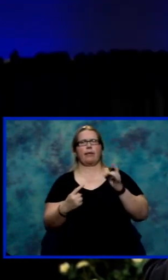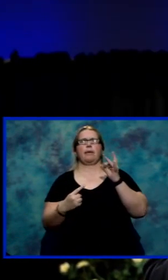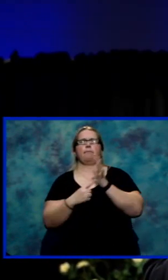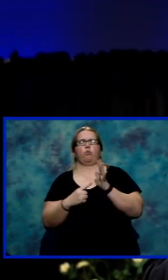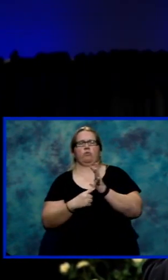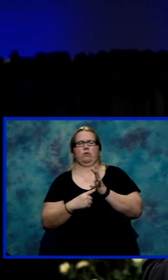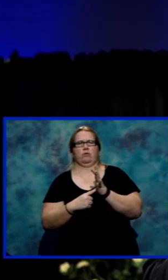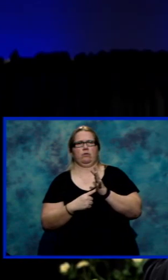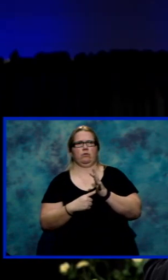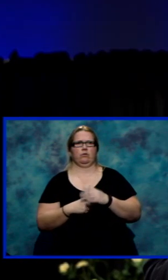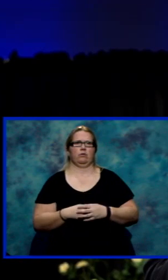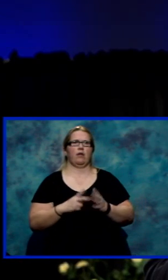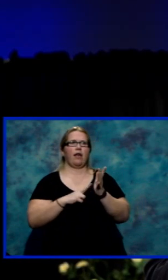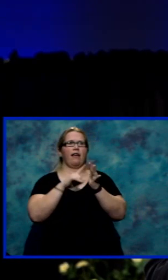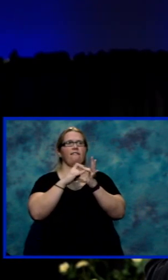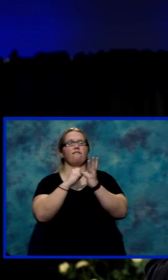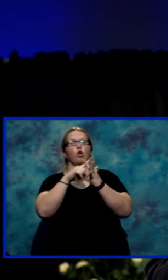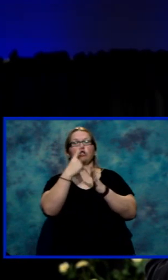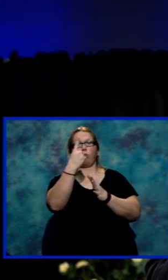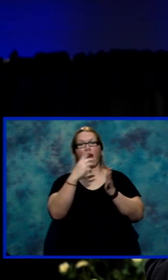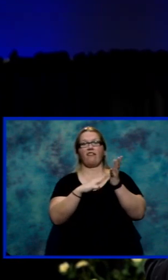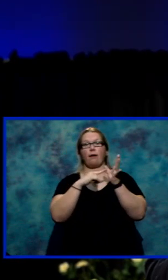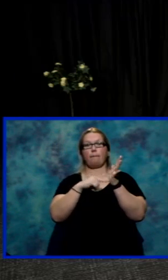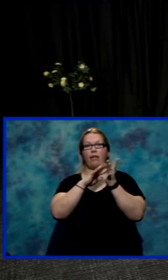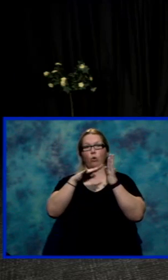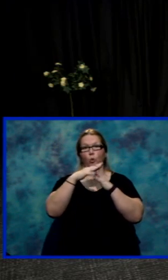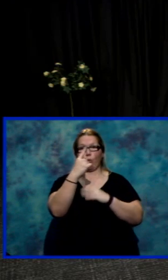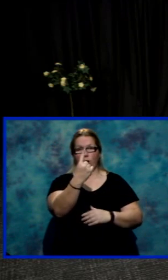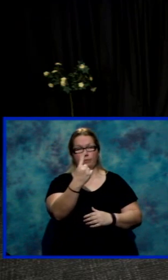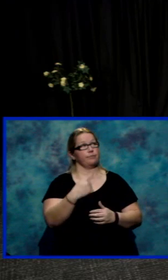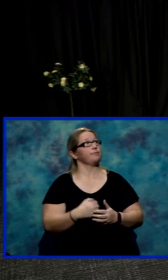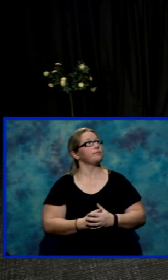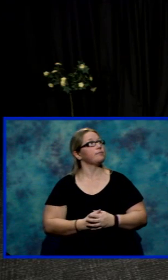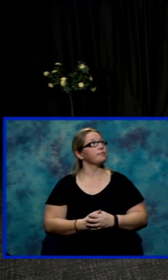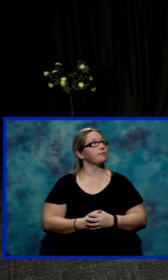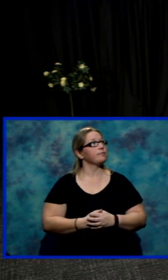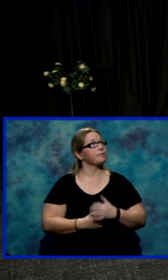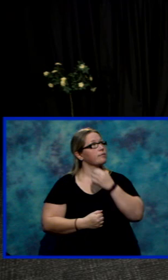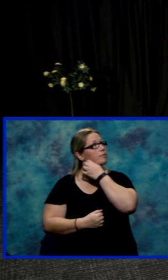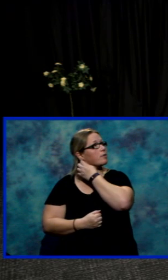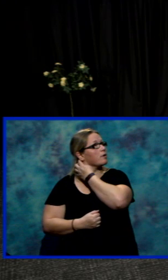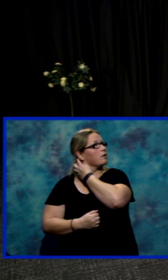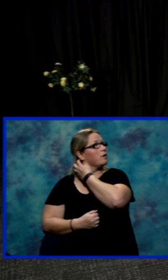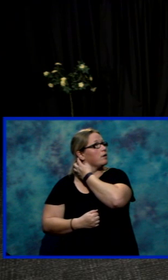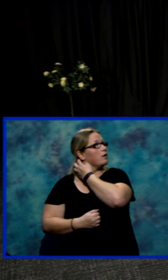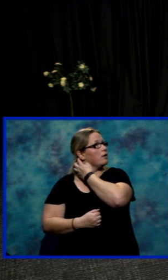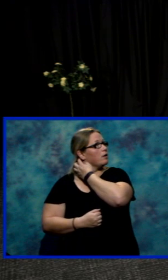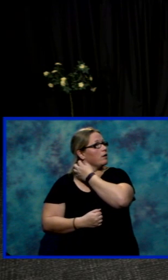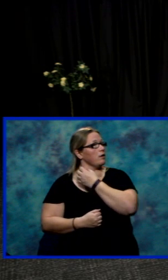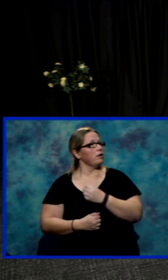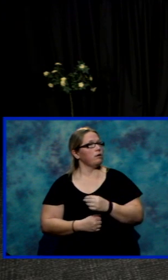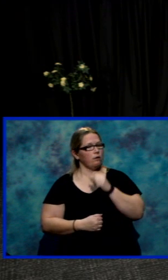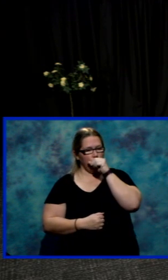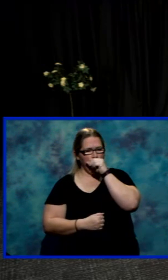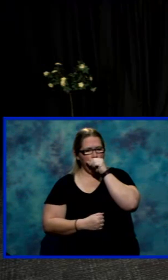day. Verse 1 of Matthew 1 says, "A record of the genealogy of Jesus Christ, the son of David, the son